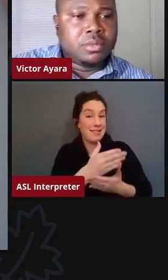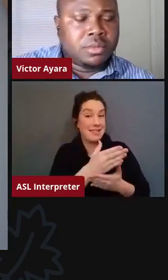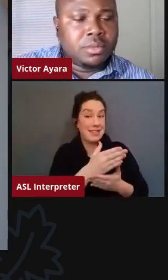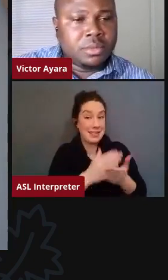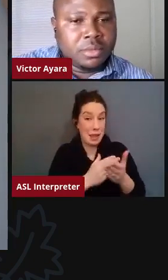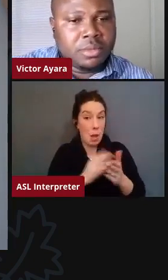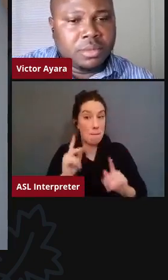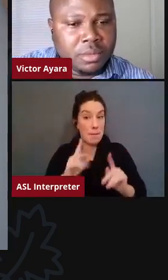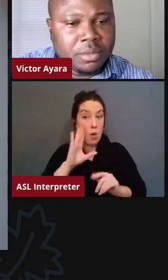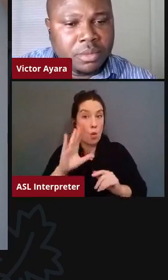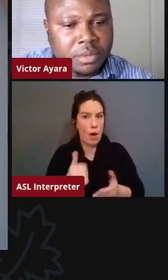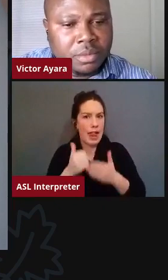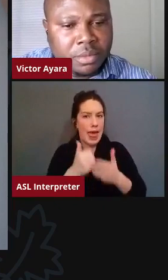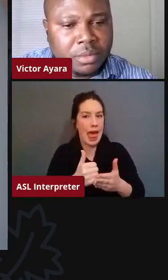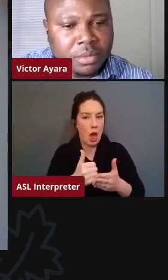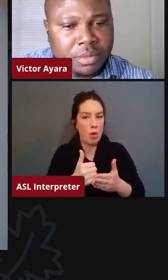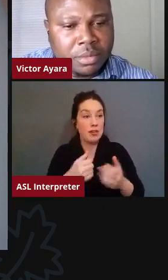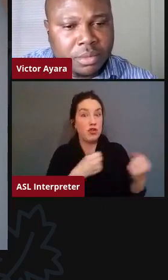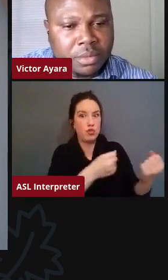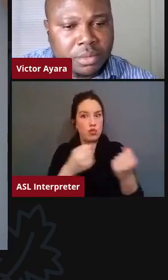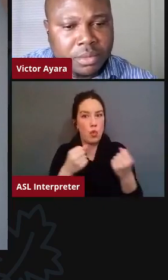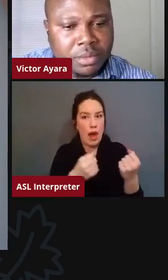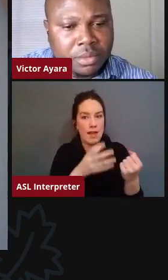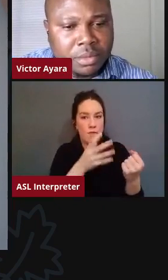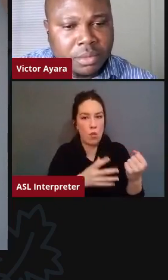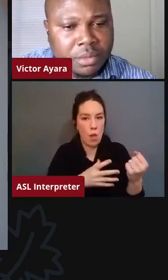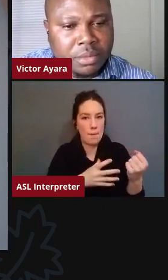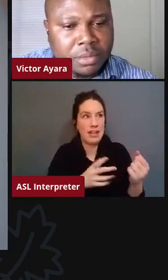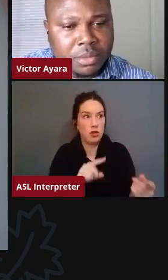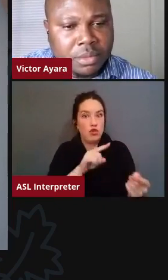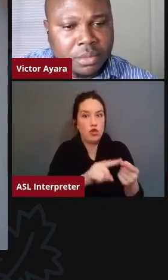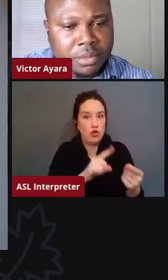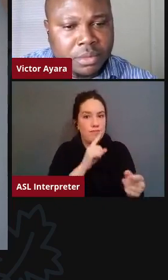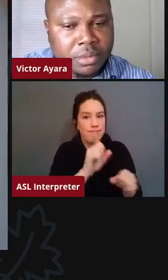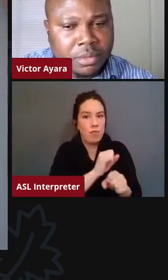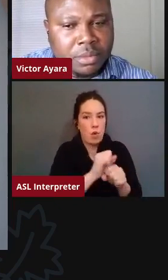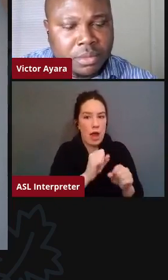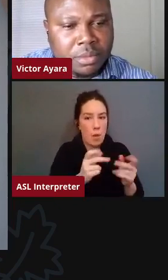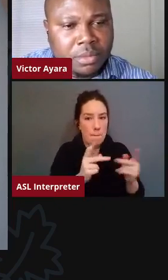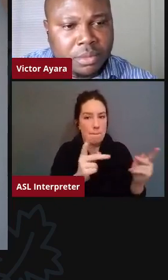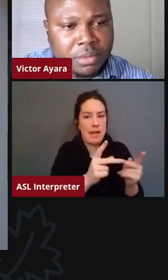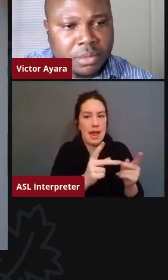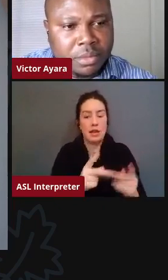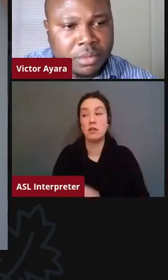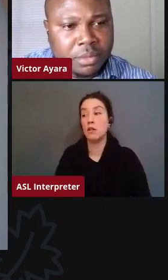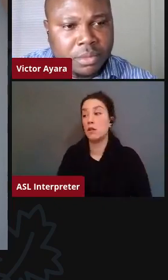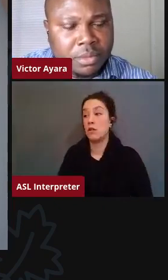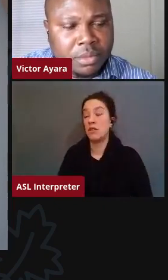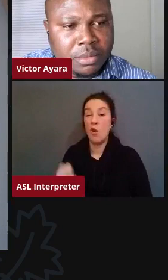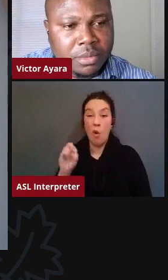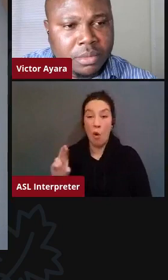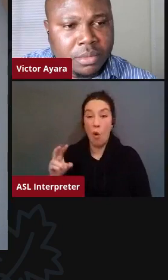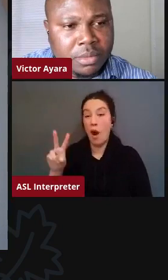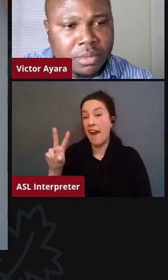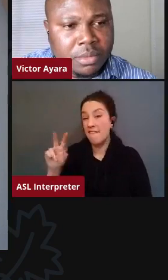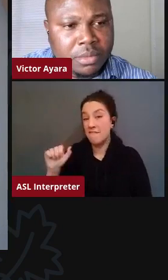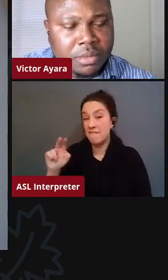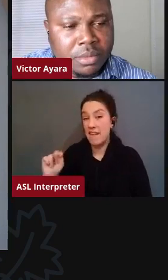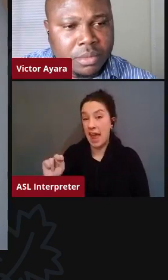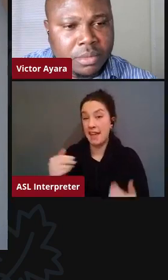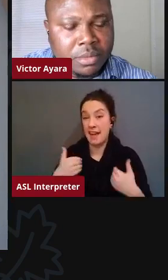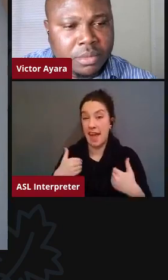place. There's resources. There's actually a van that you can actually go drive to neighborhoods and get screened. So if